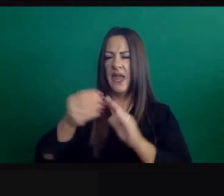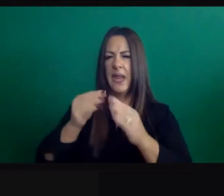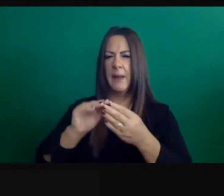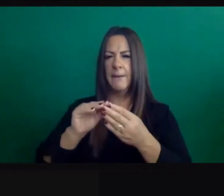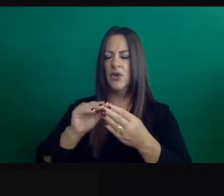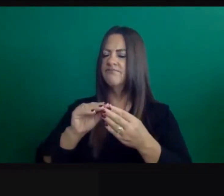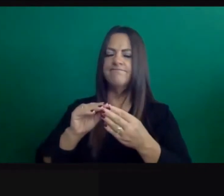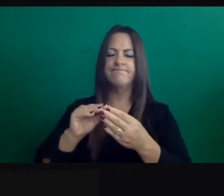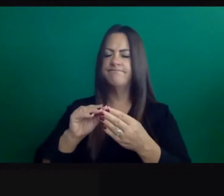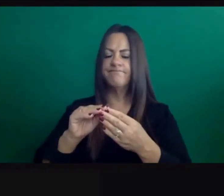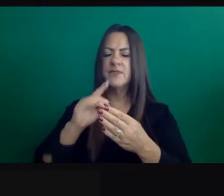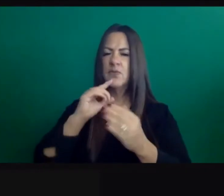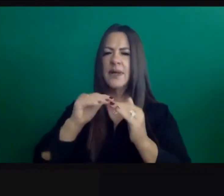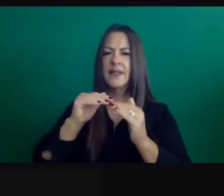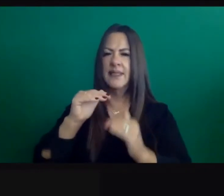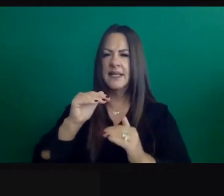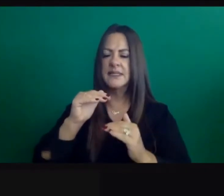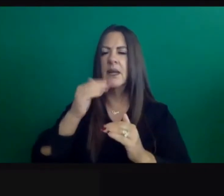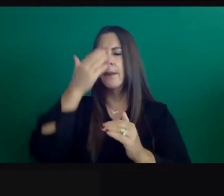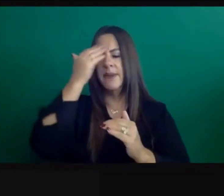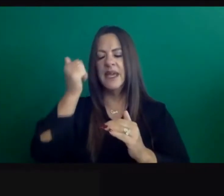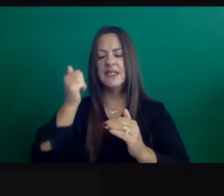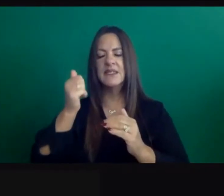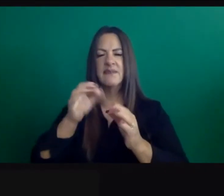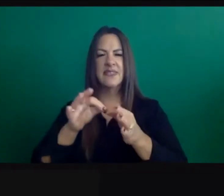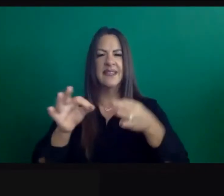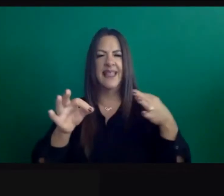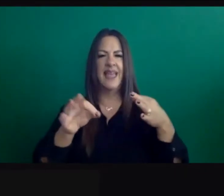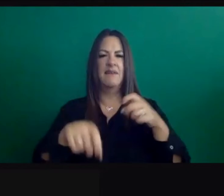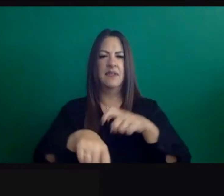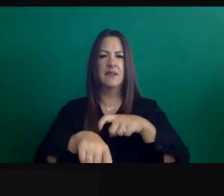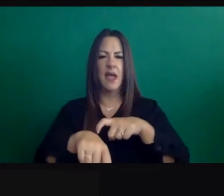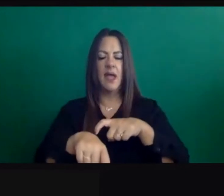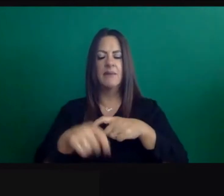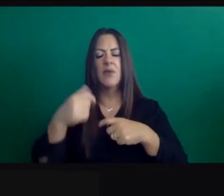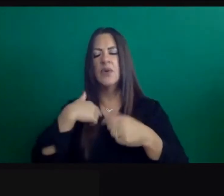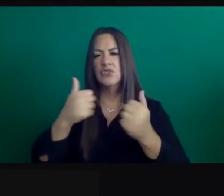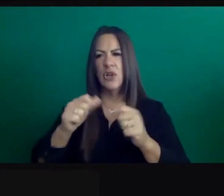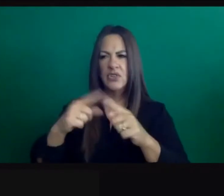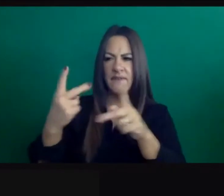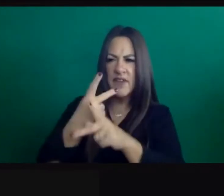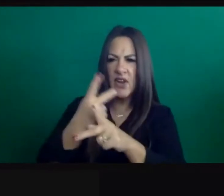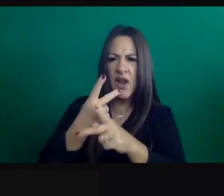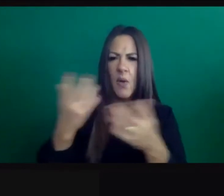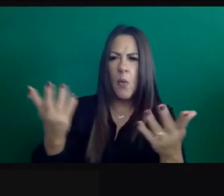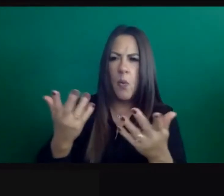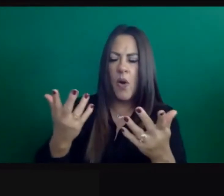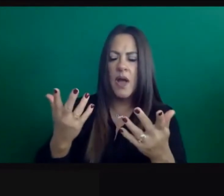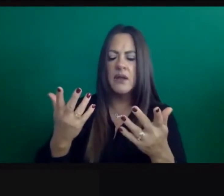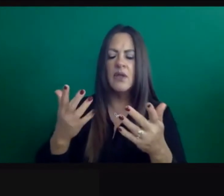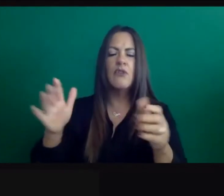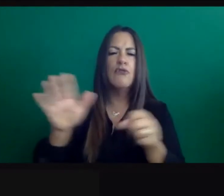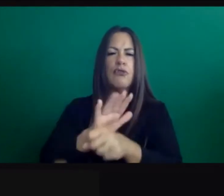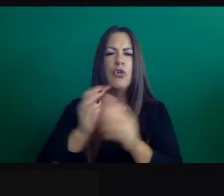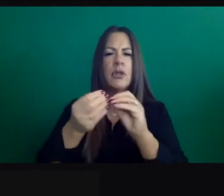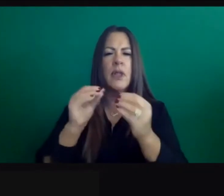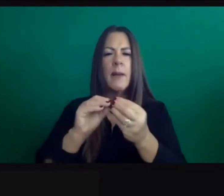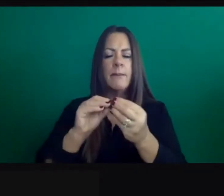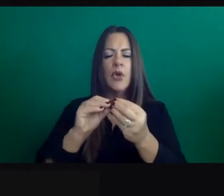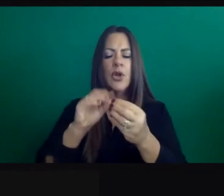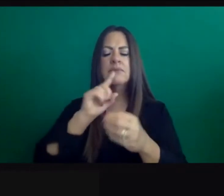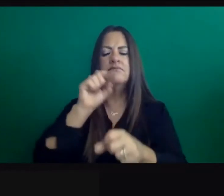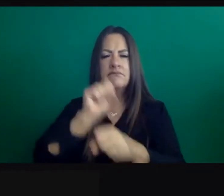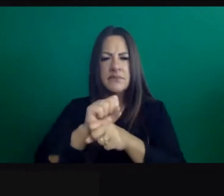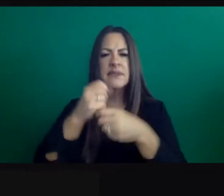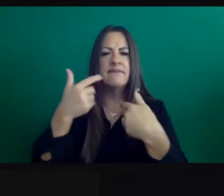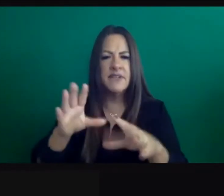that because of the delay. We're still working through determining exactly what the full number was on Friday, but I think